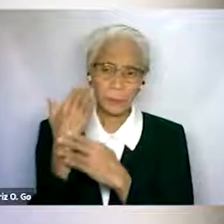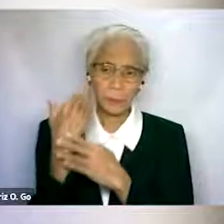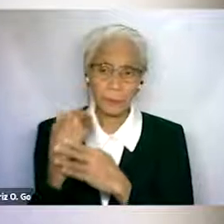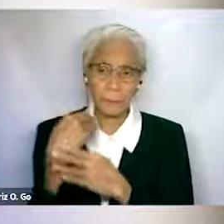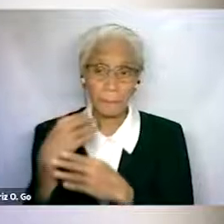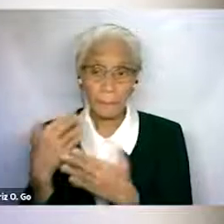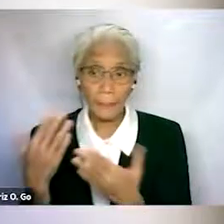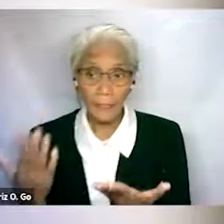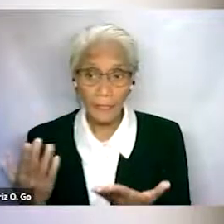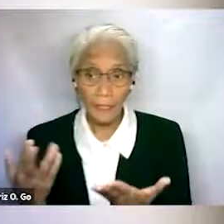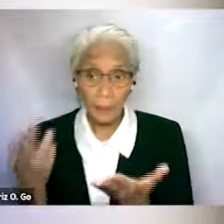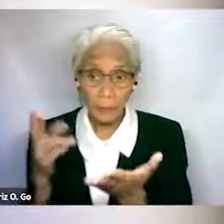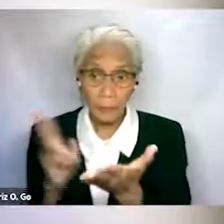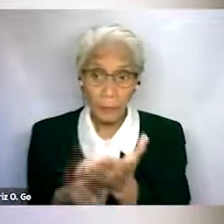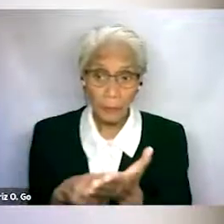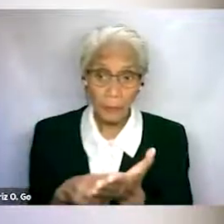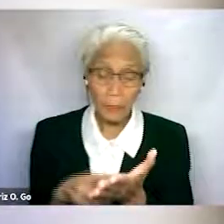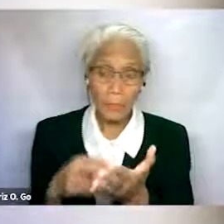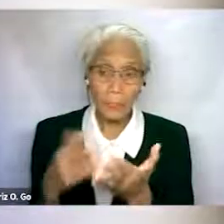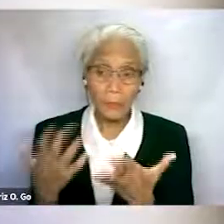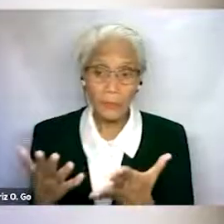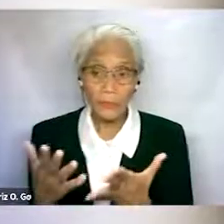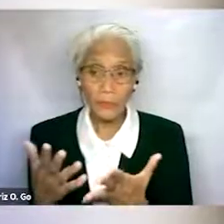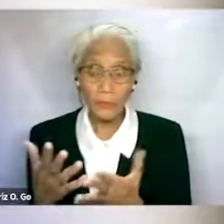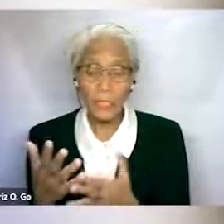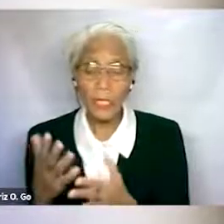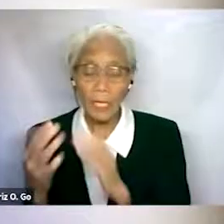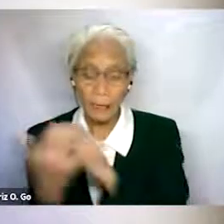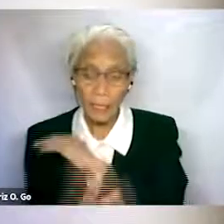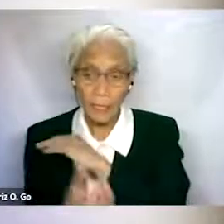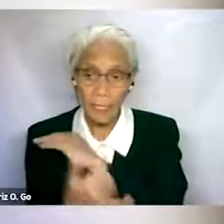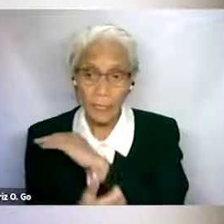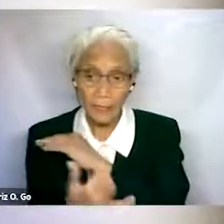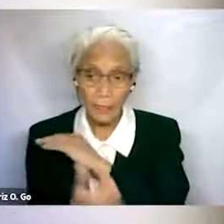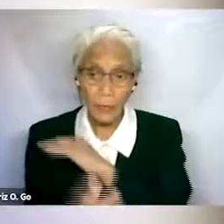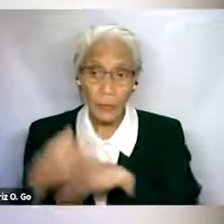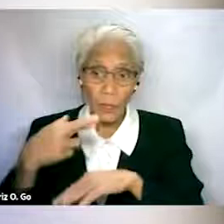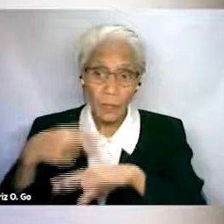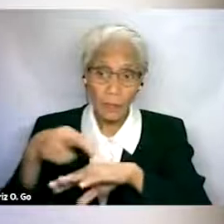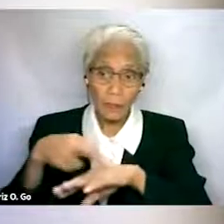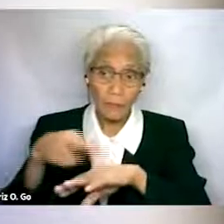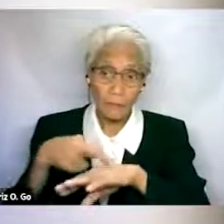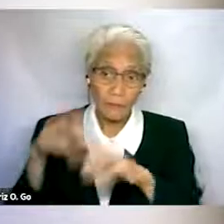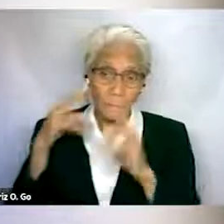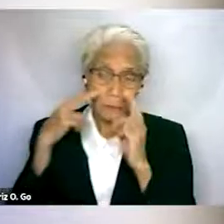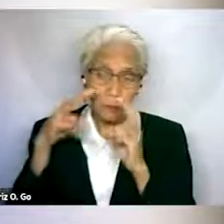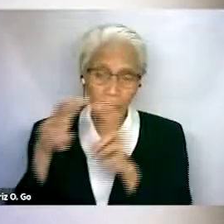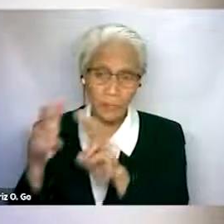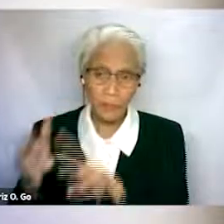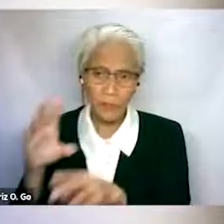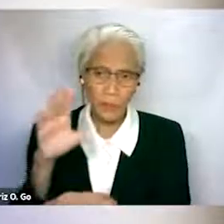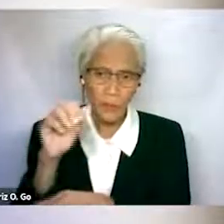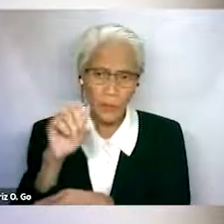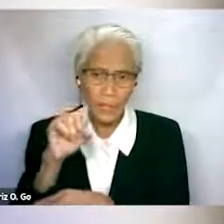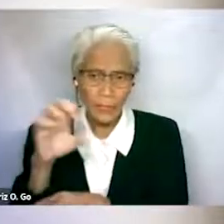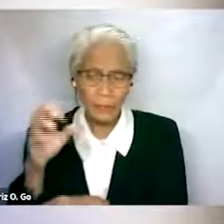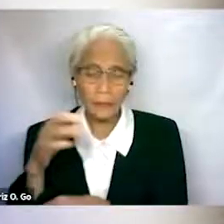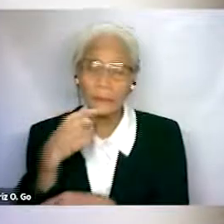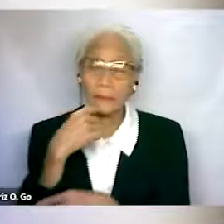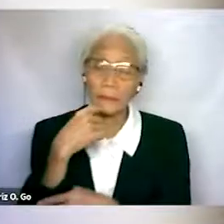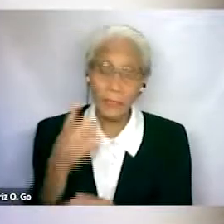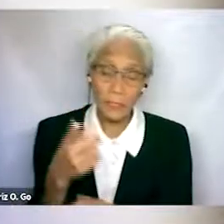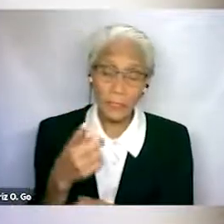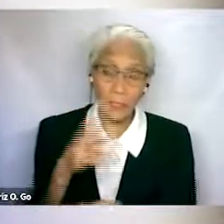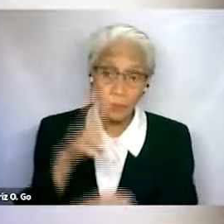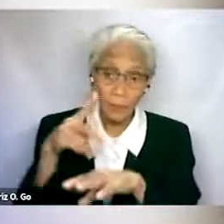we submitted in our CRC report, our confidential report, particularly on the impact of the war on drugs on children. We had